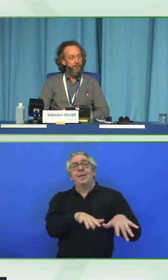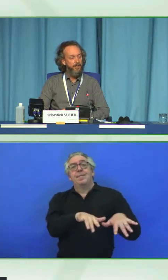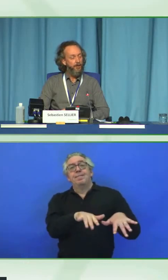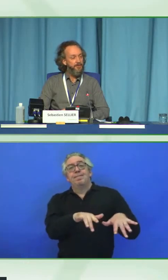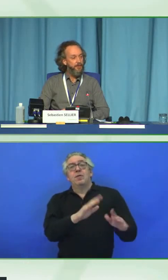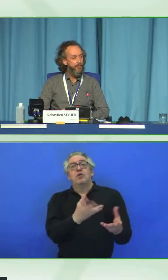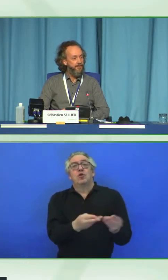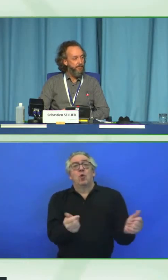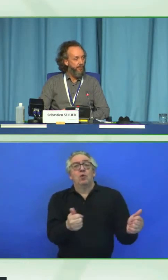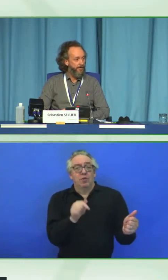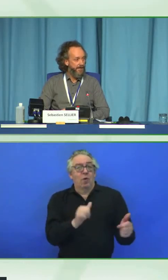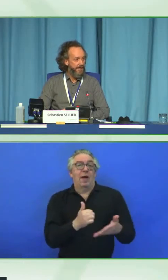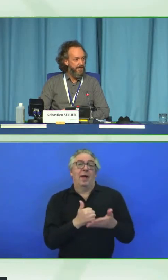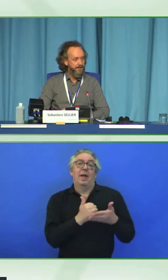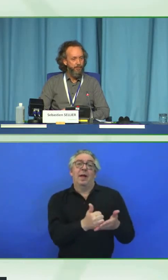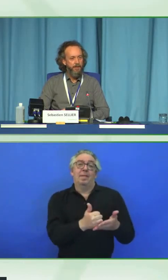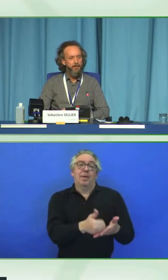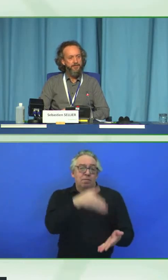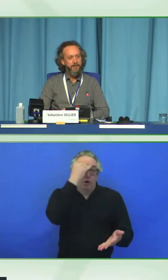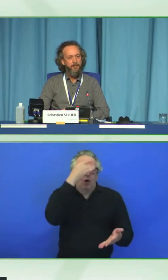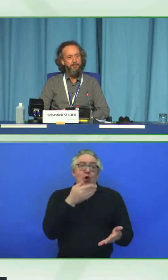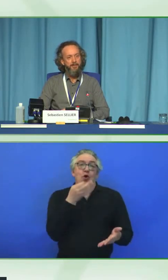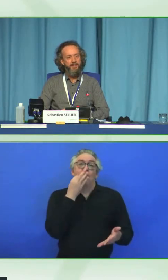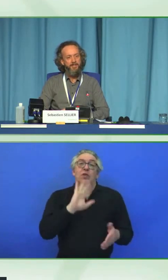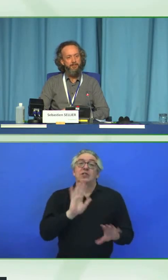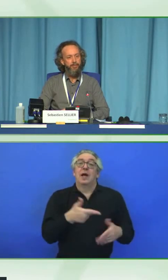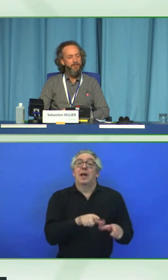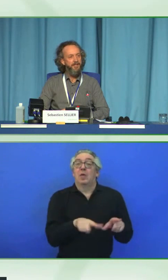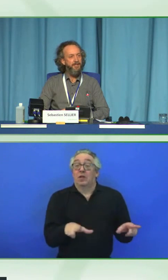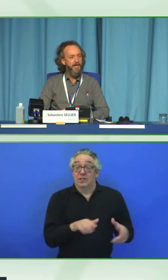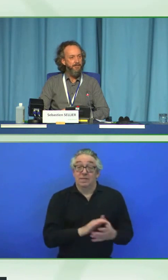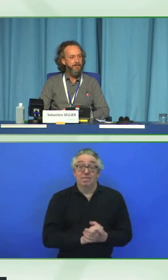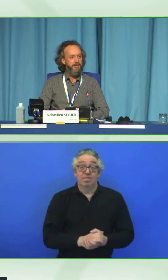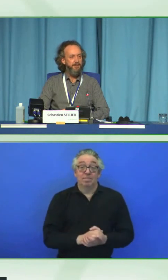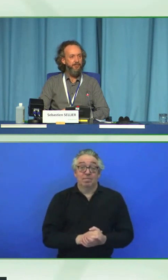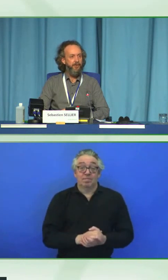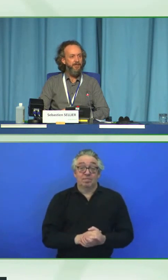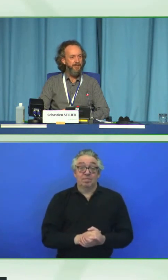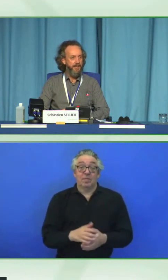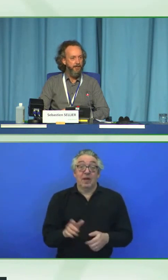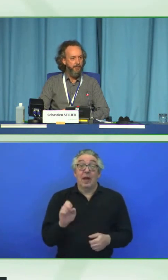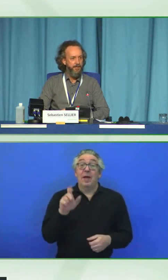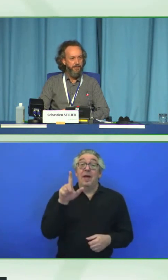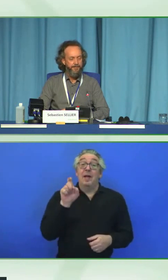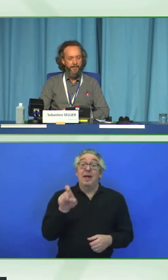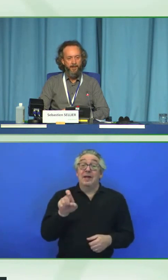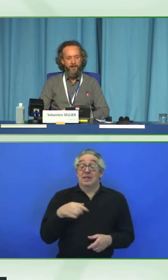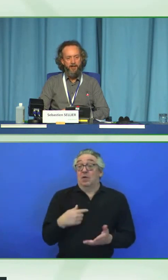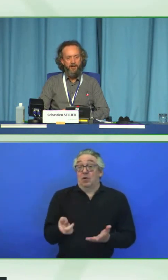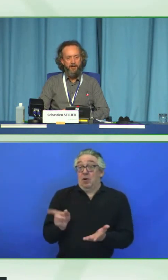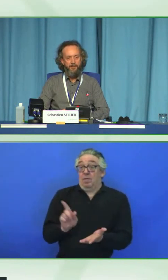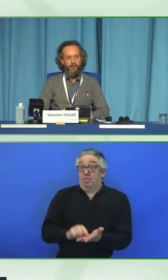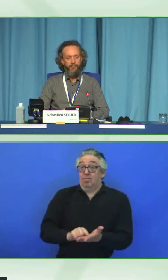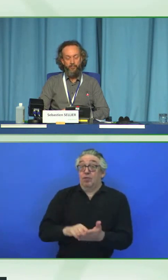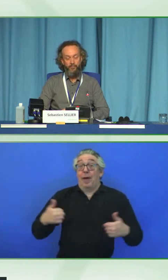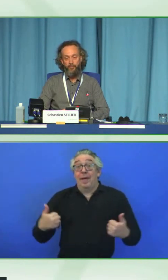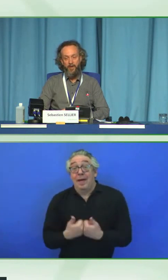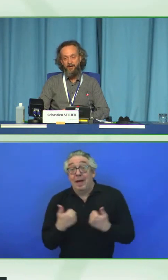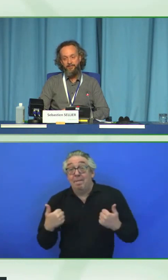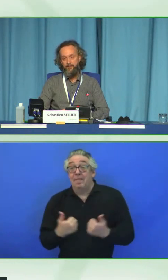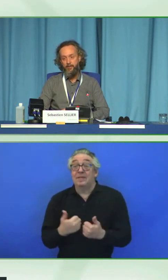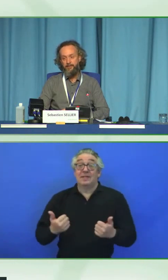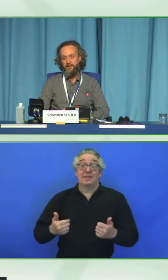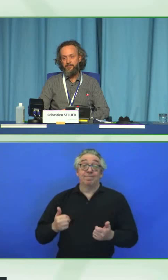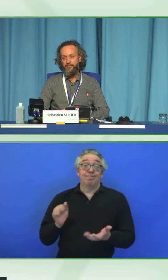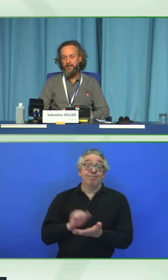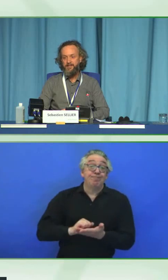And we also, with the brand Elix, we also publish books and games in French Sign Language. We